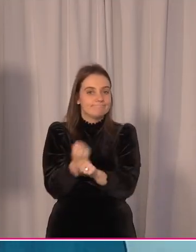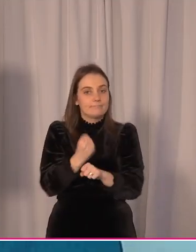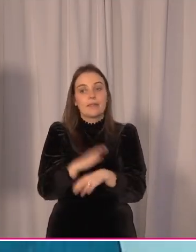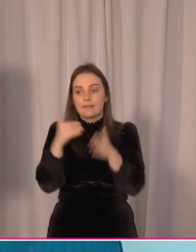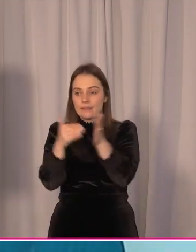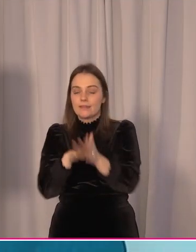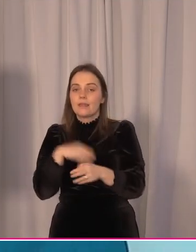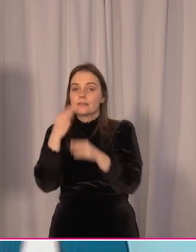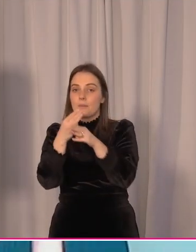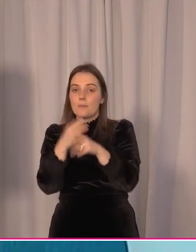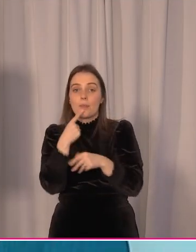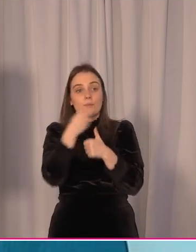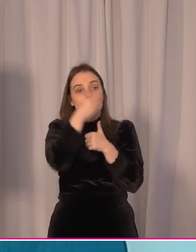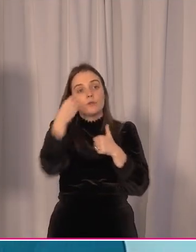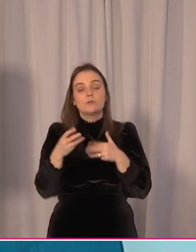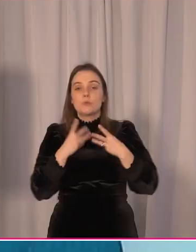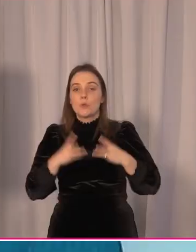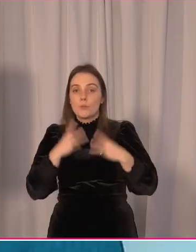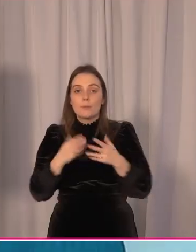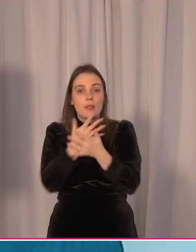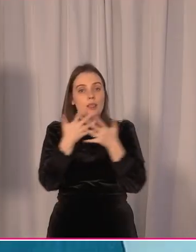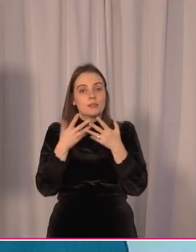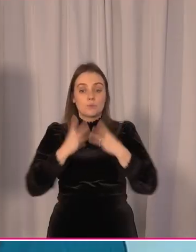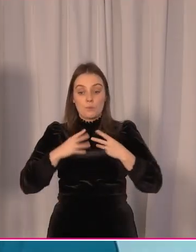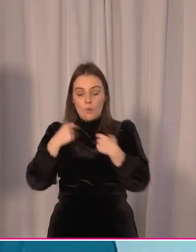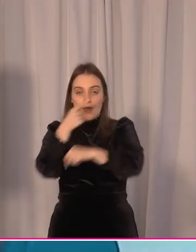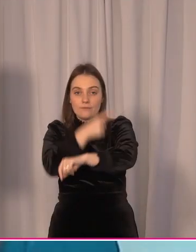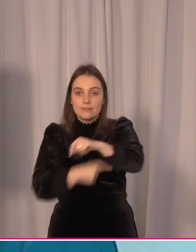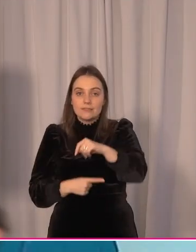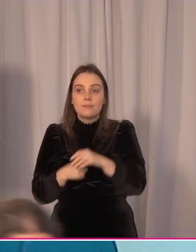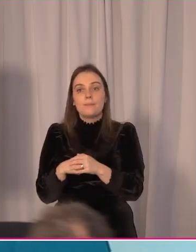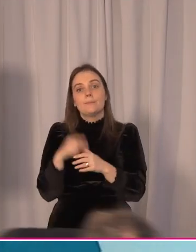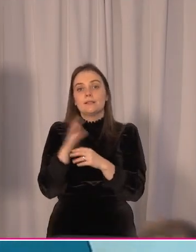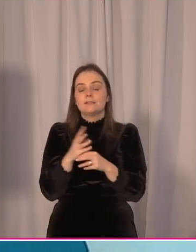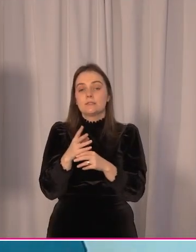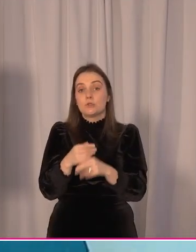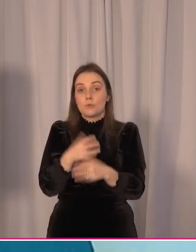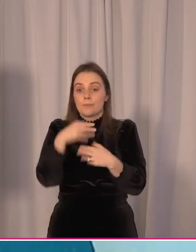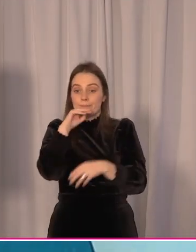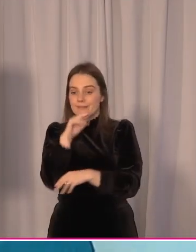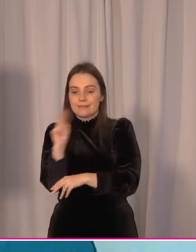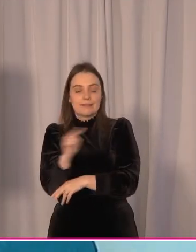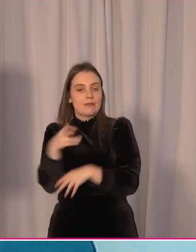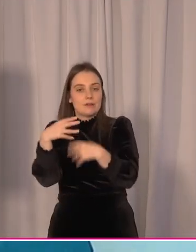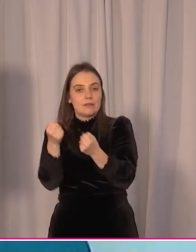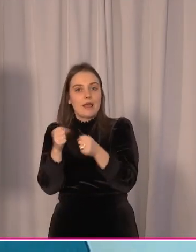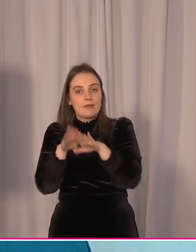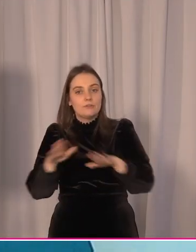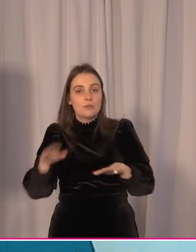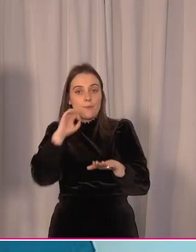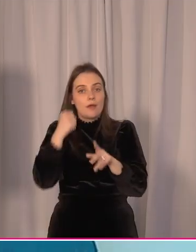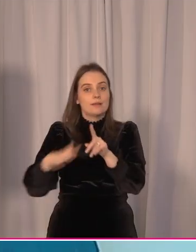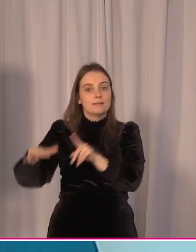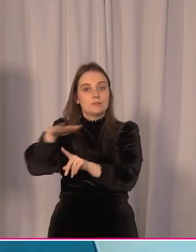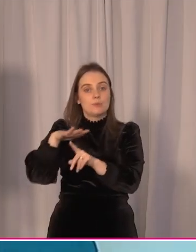there's a lot of autistic women and a lot of women with disabilities, especially intellectual disabilities, that are not able to have kids because of this